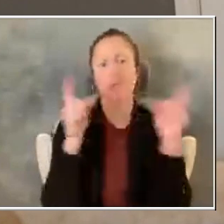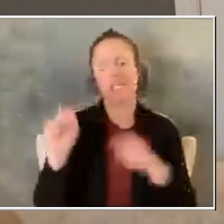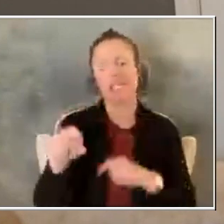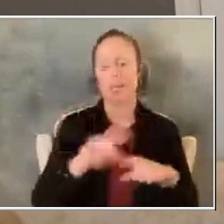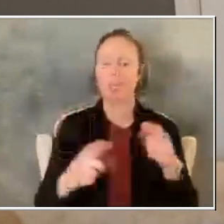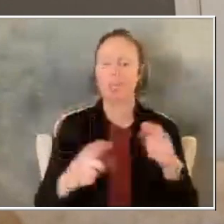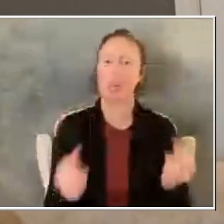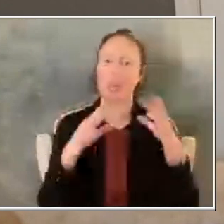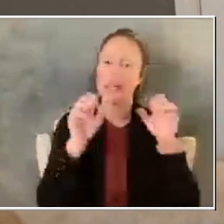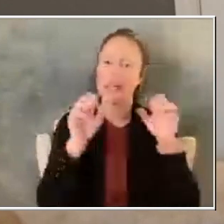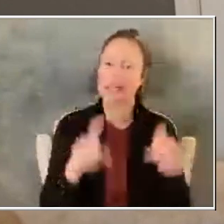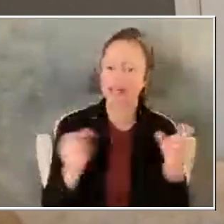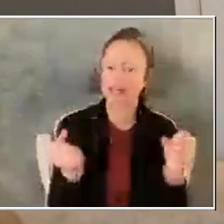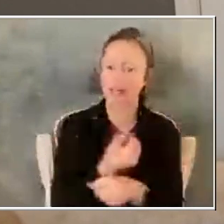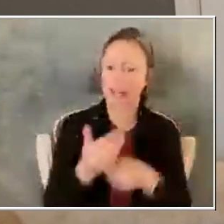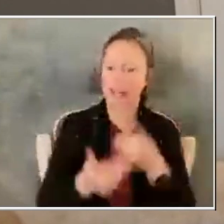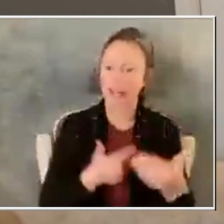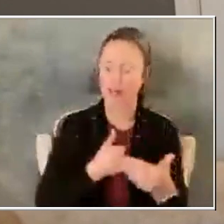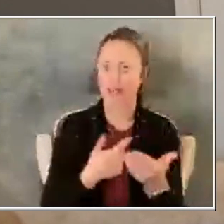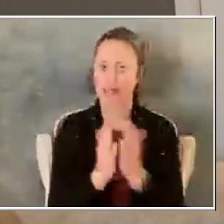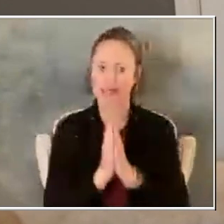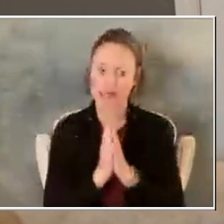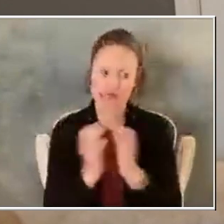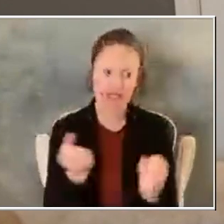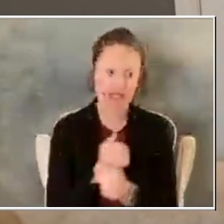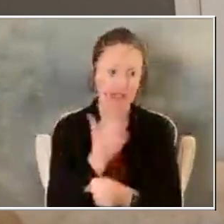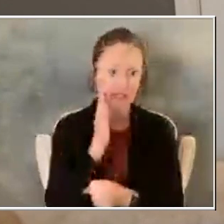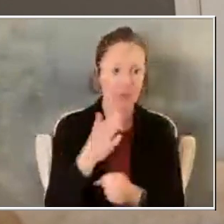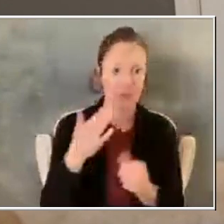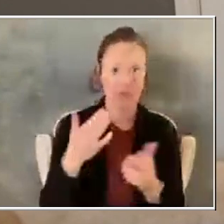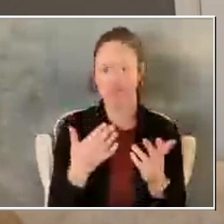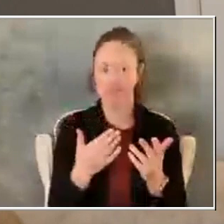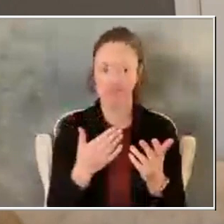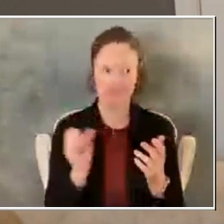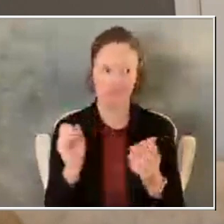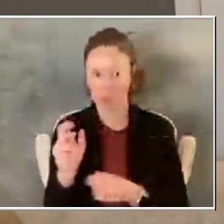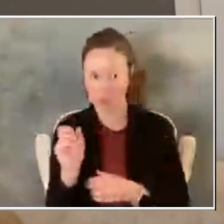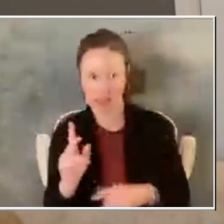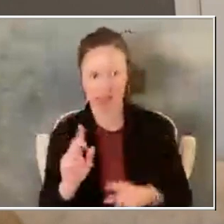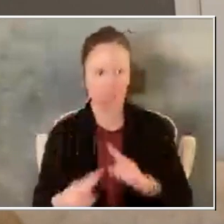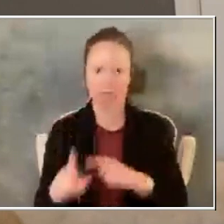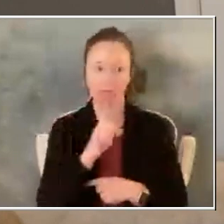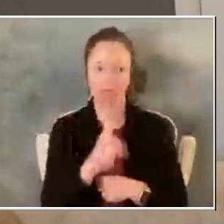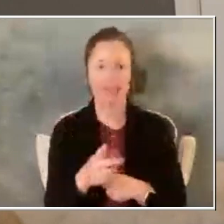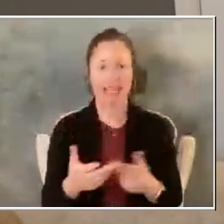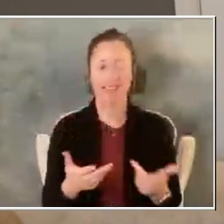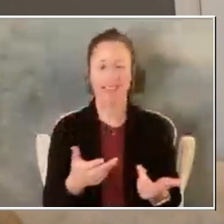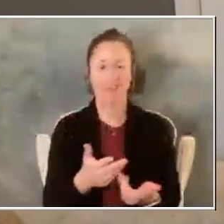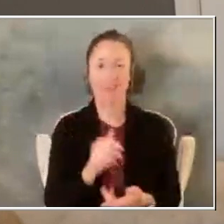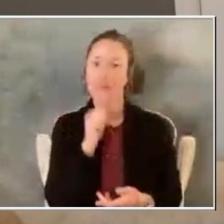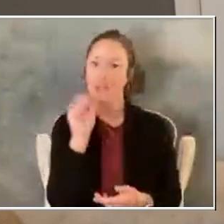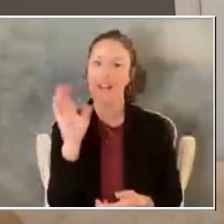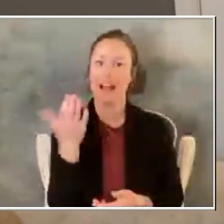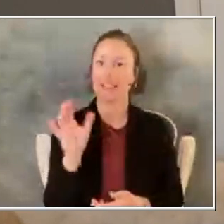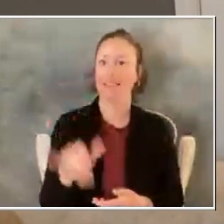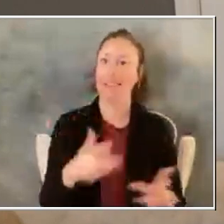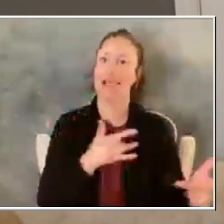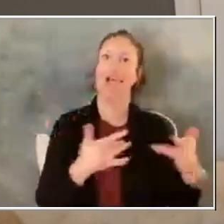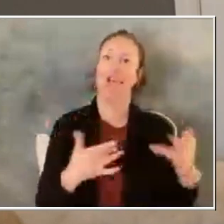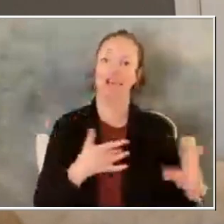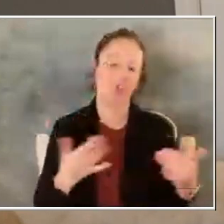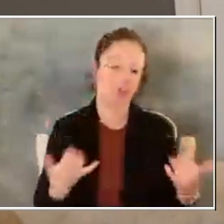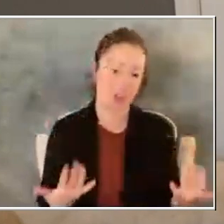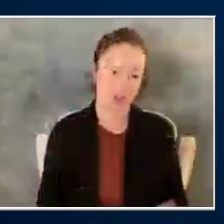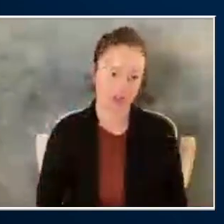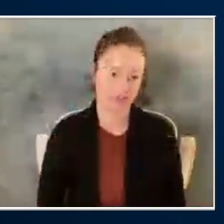these tests. So I was just hoping and praying that everything would be a positive. So this did not seem to be that worrisome to me at this